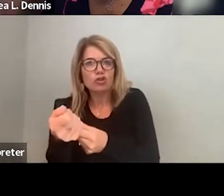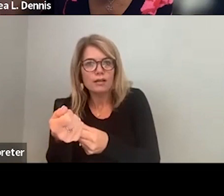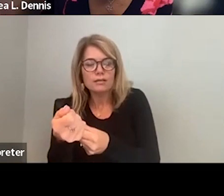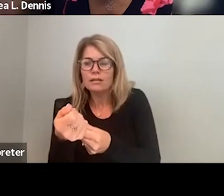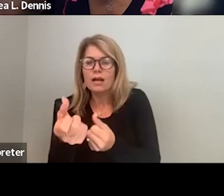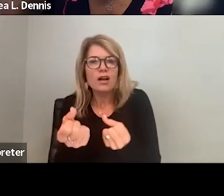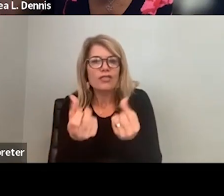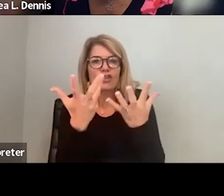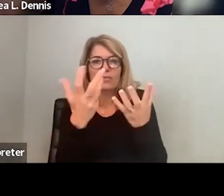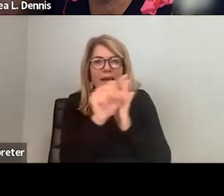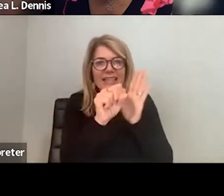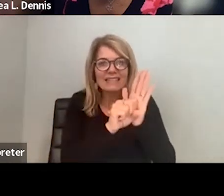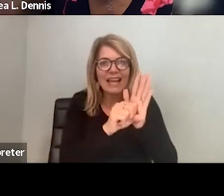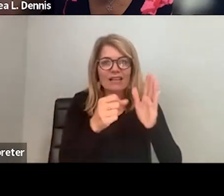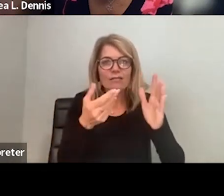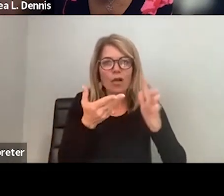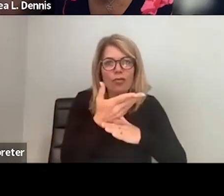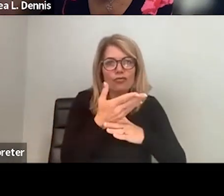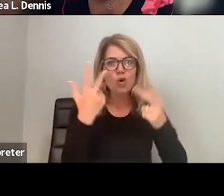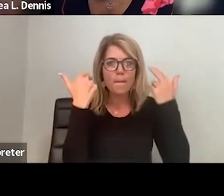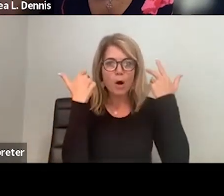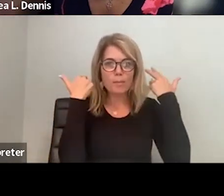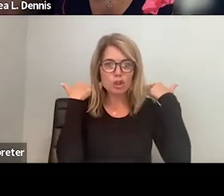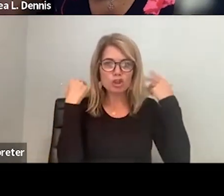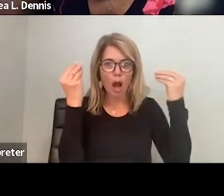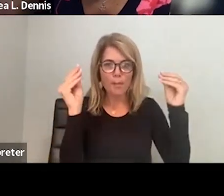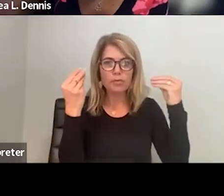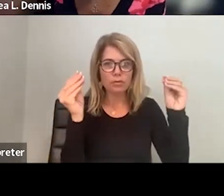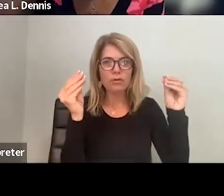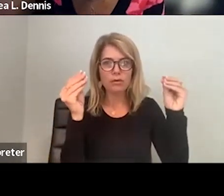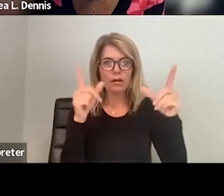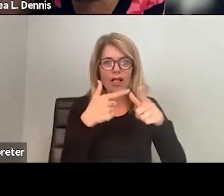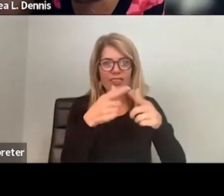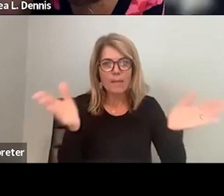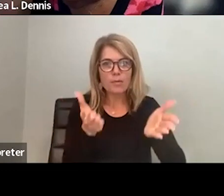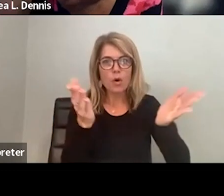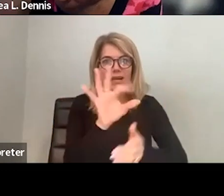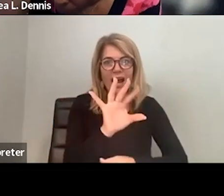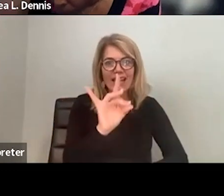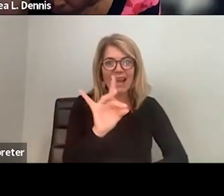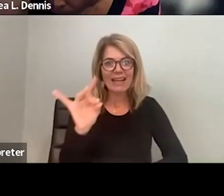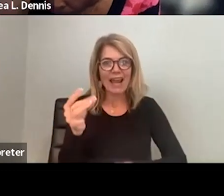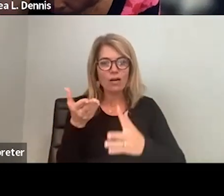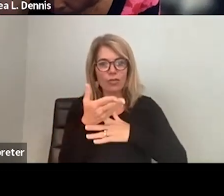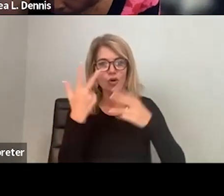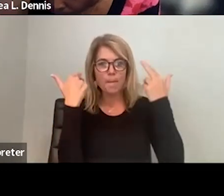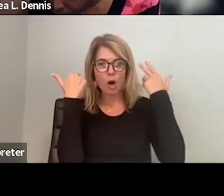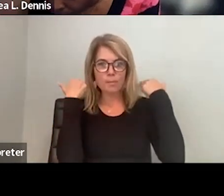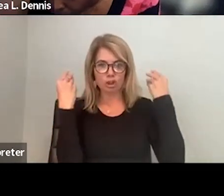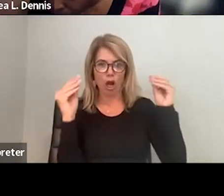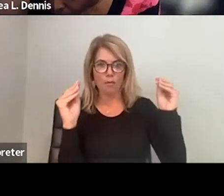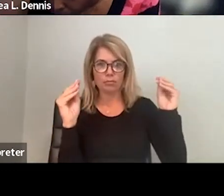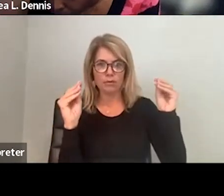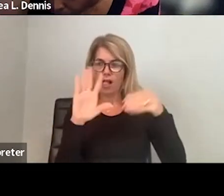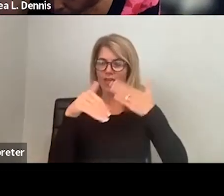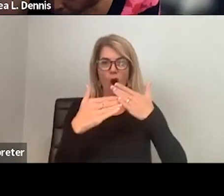that are doing it through barbershop therapy, where they actually have promoted the 988 usage through barbershops, and everybody drops in and they all